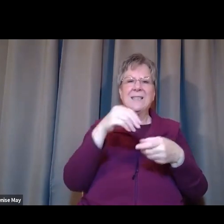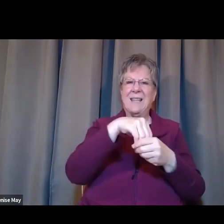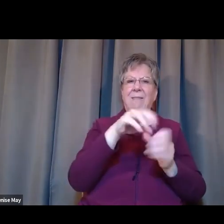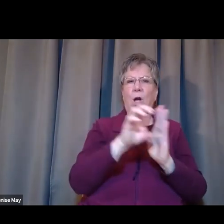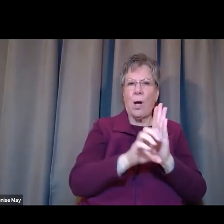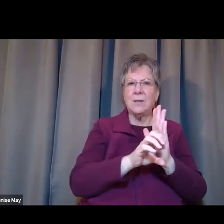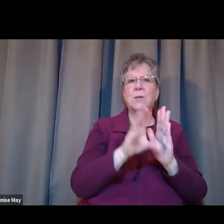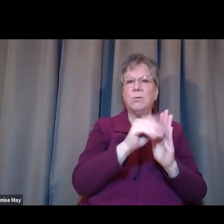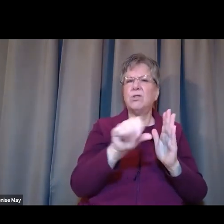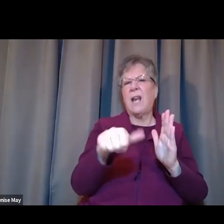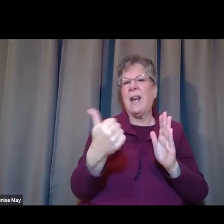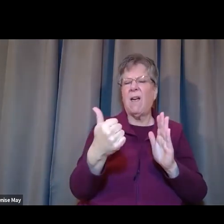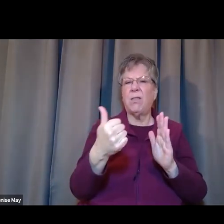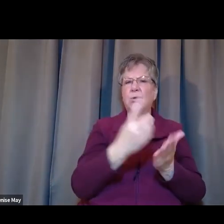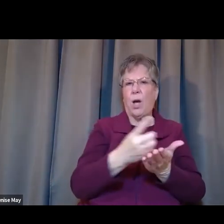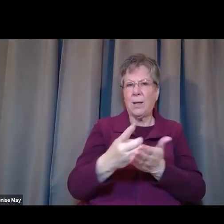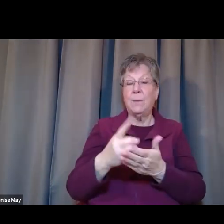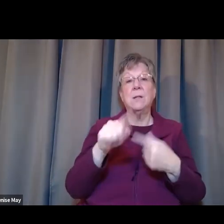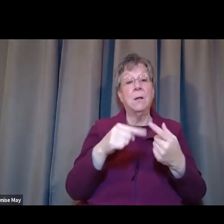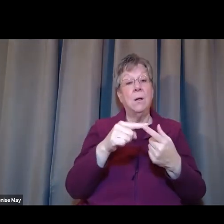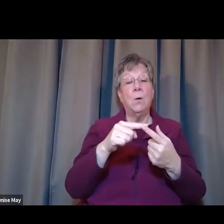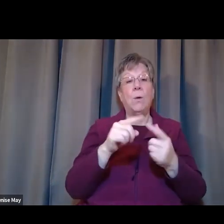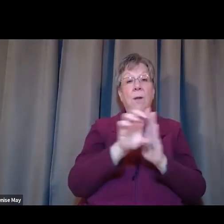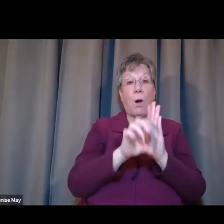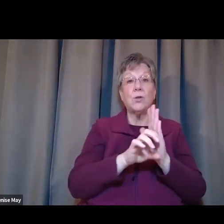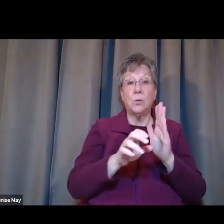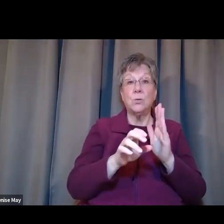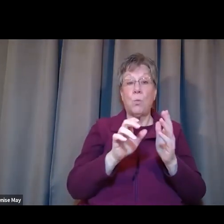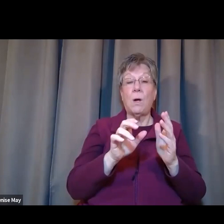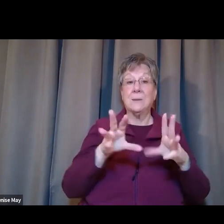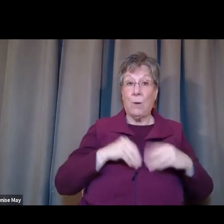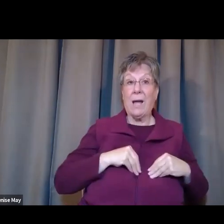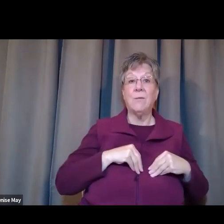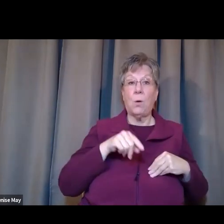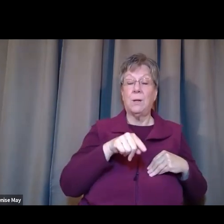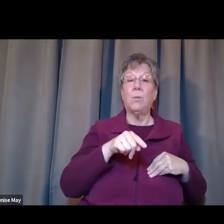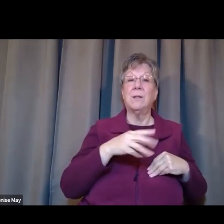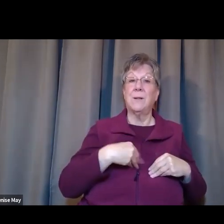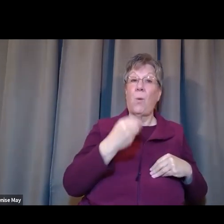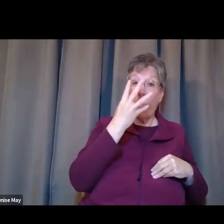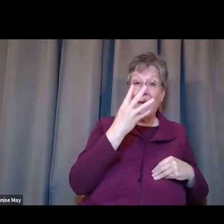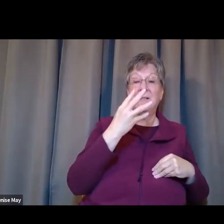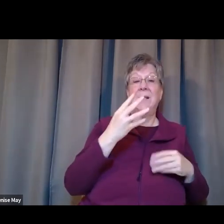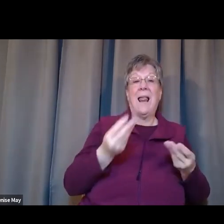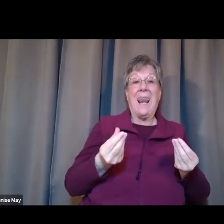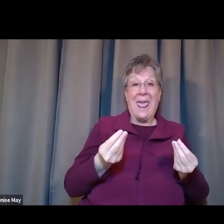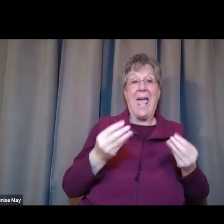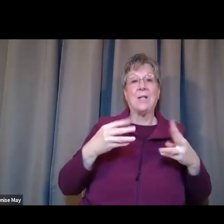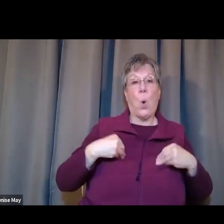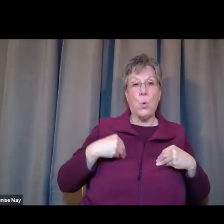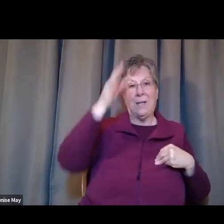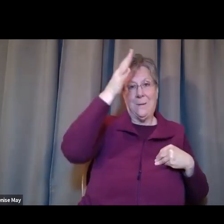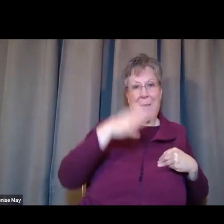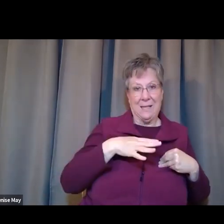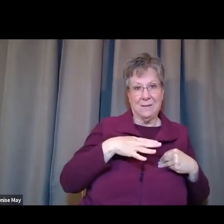founding documents. When the Constitution was ratified, voting was limited to property owning white males. That has changed. Anthony